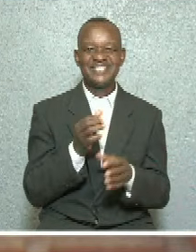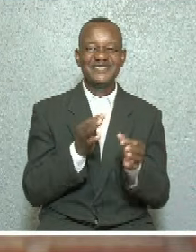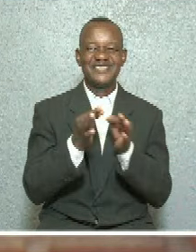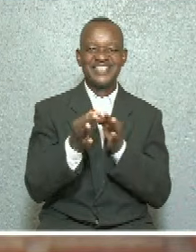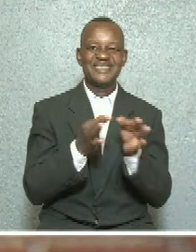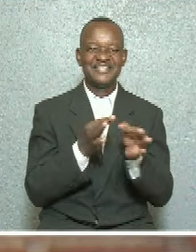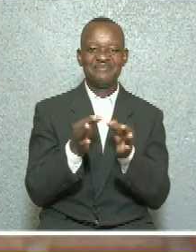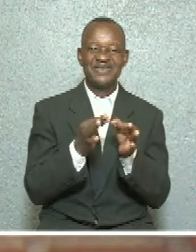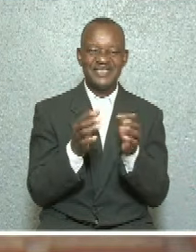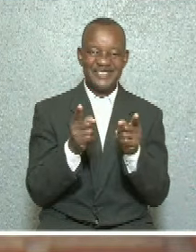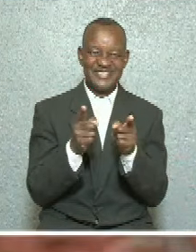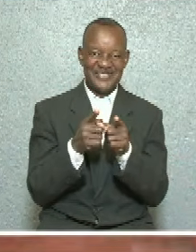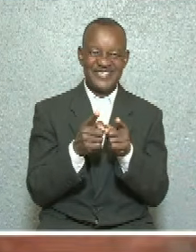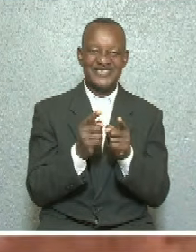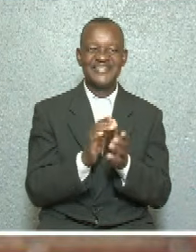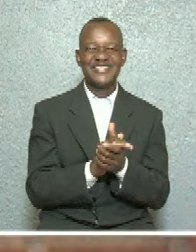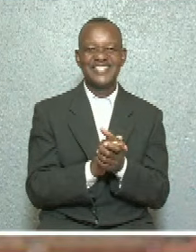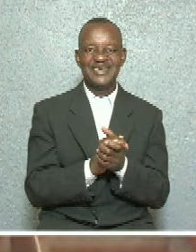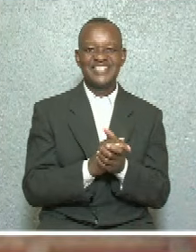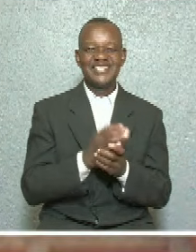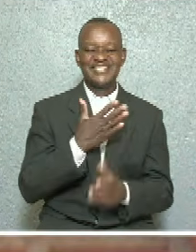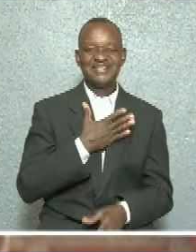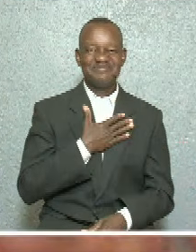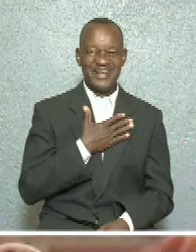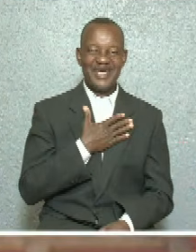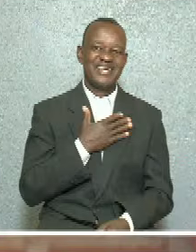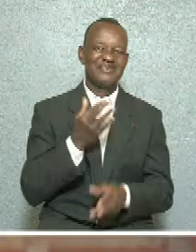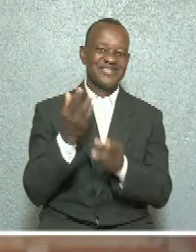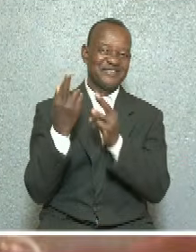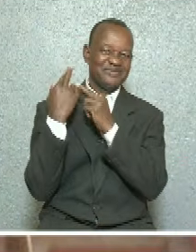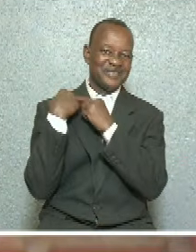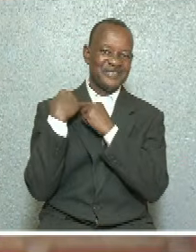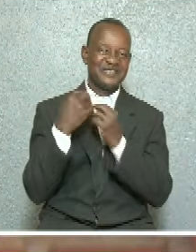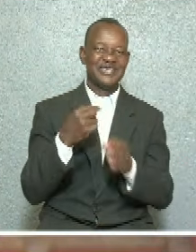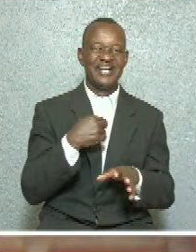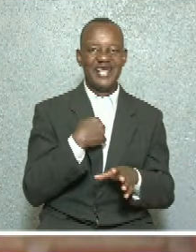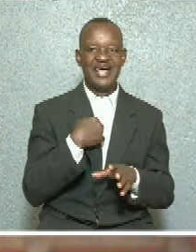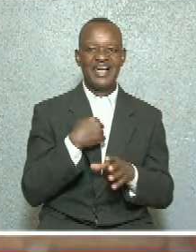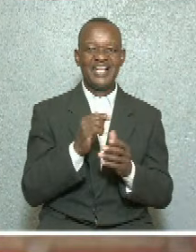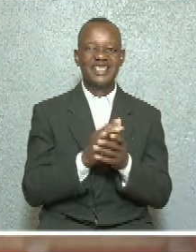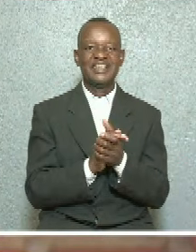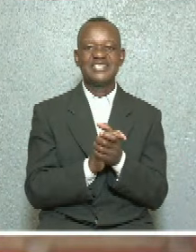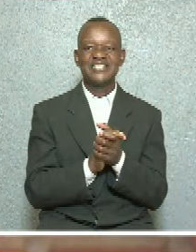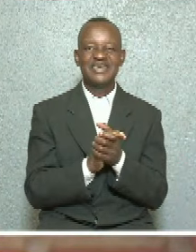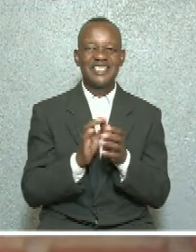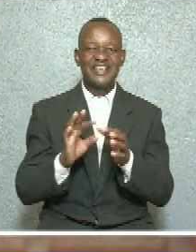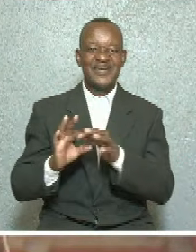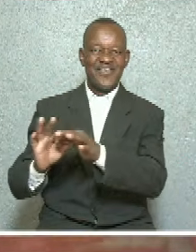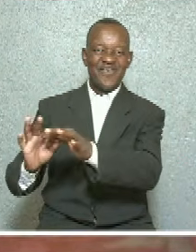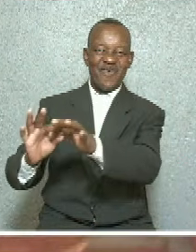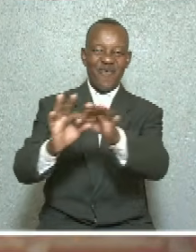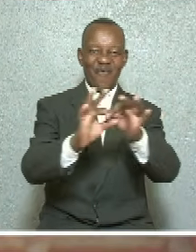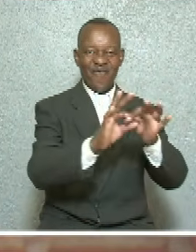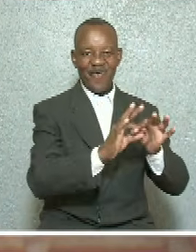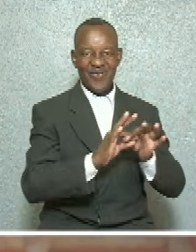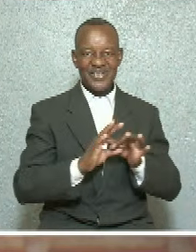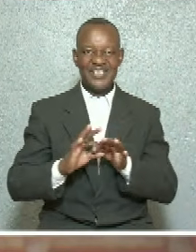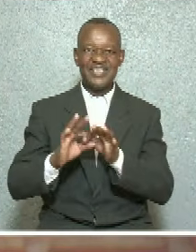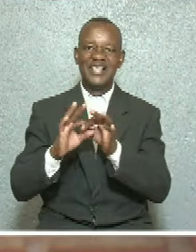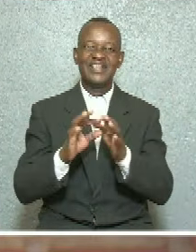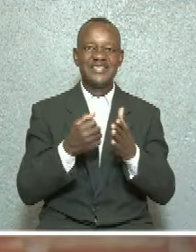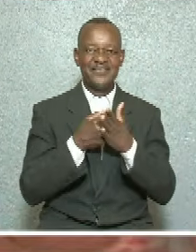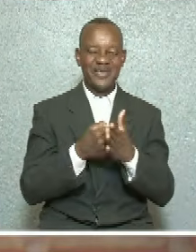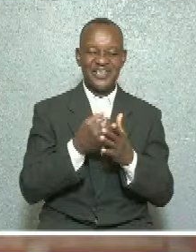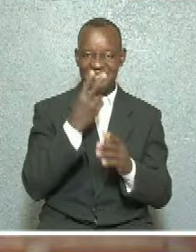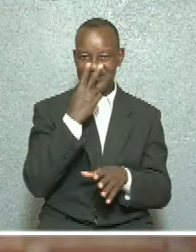do as minister. I coordinate all those things. I make sure that communication is good, information is